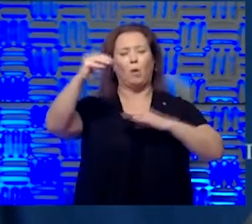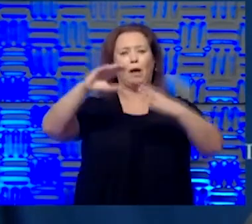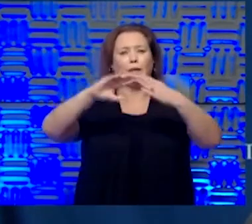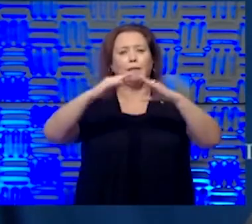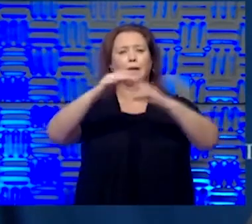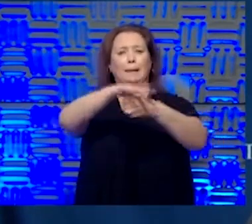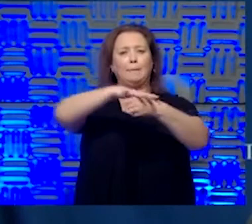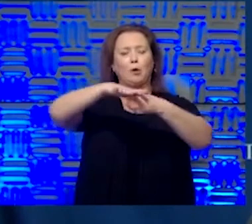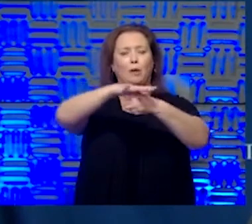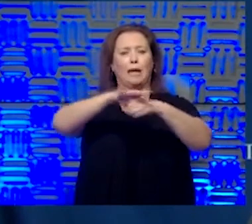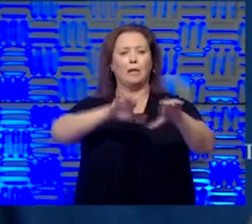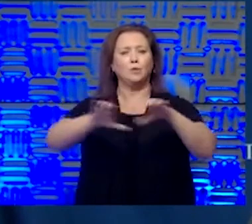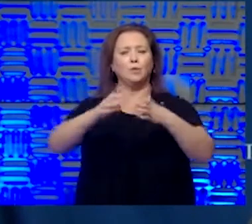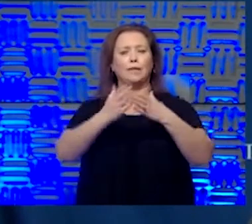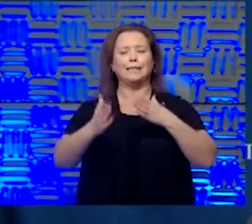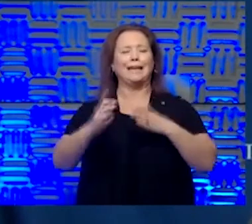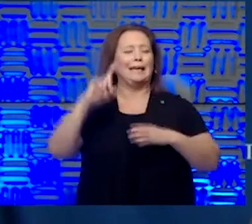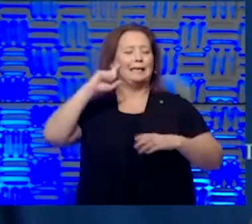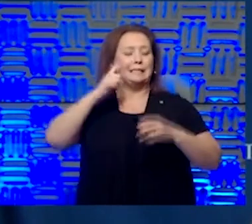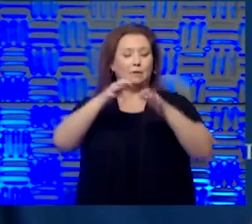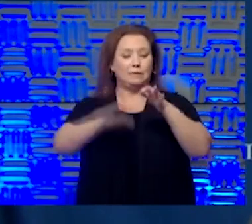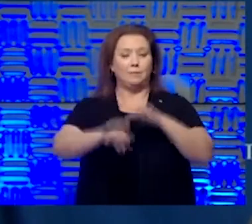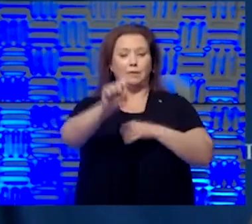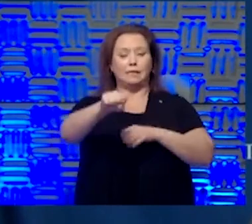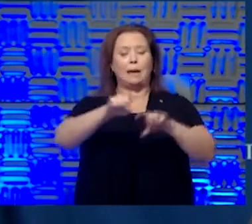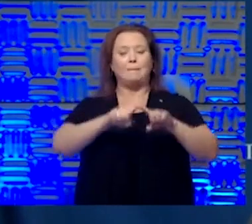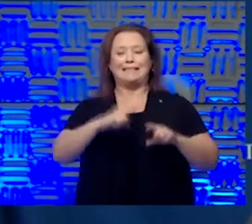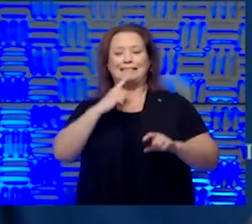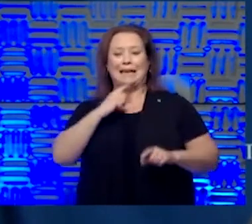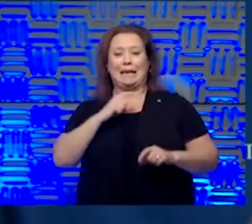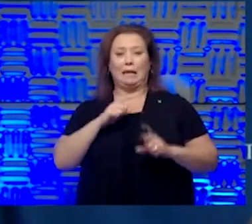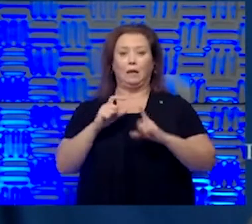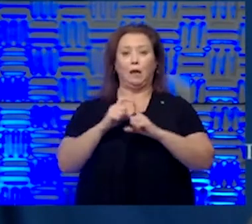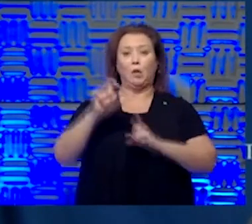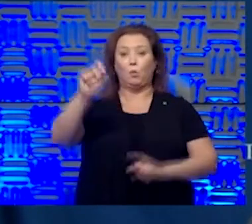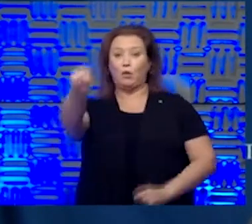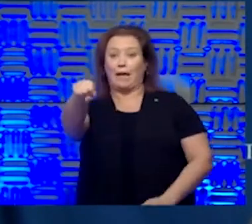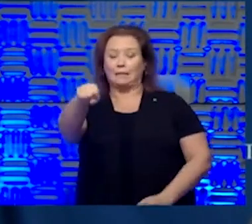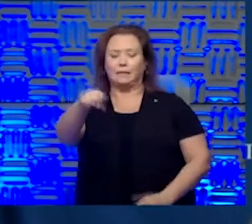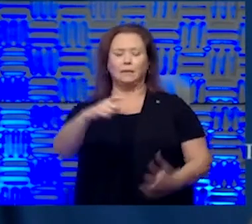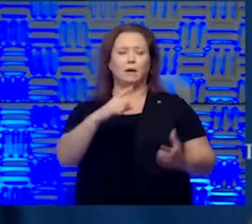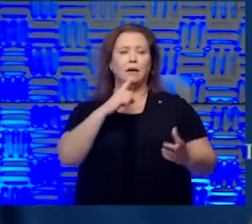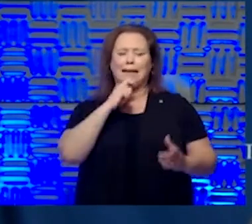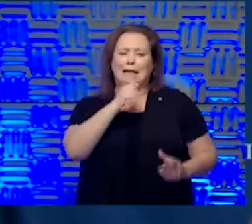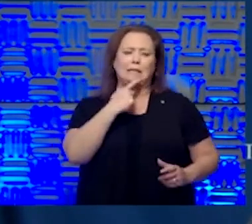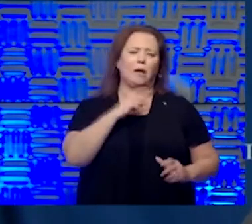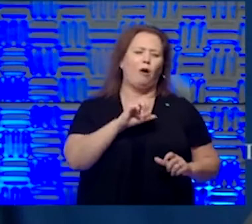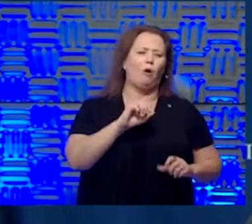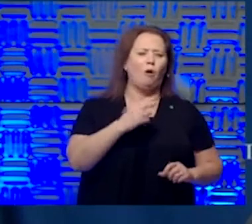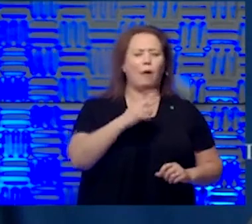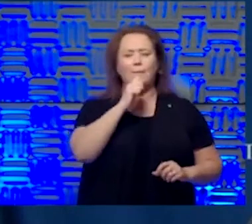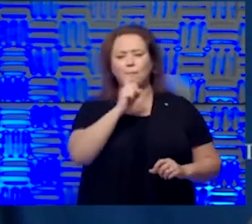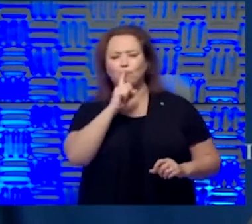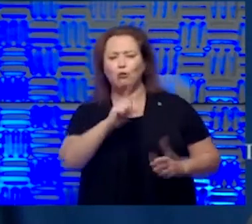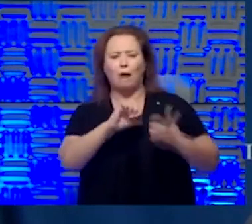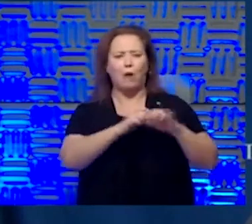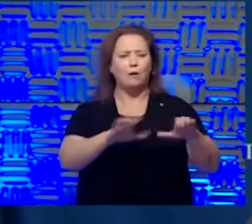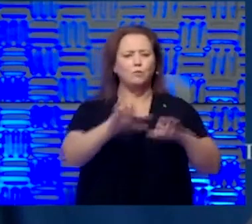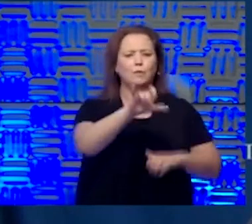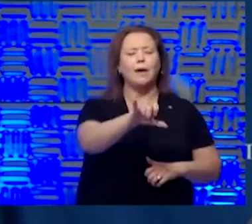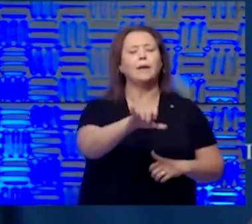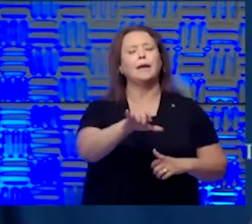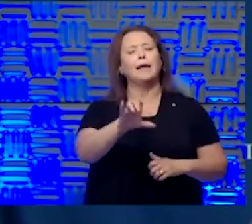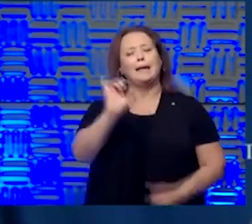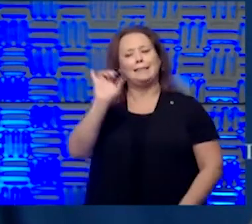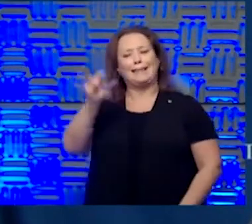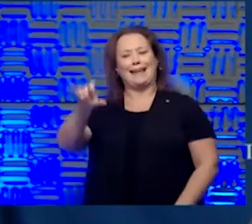And then again, it sounds simple, but just saying yes more often instead of saying, oh, I'm not sure how I do that or how we're going to do that